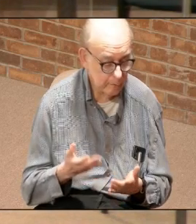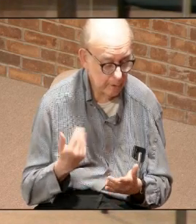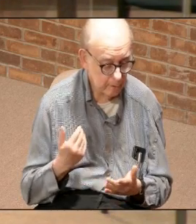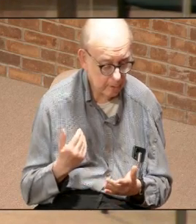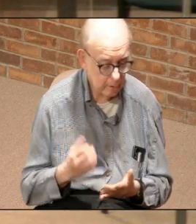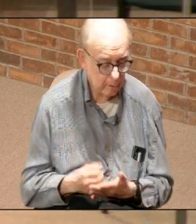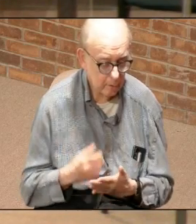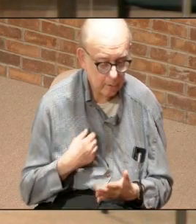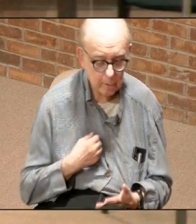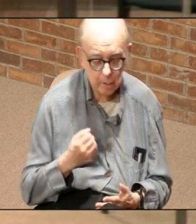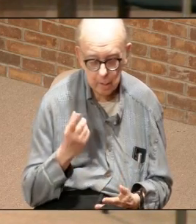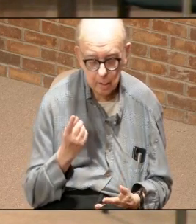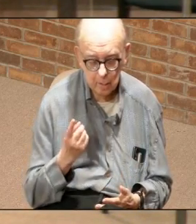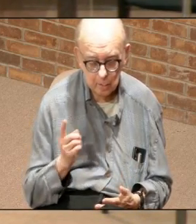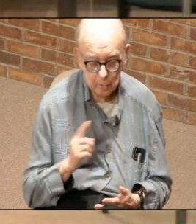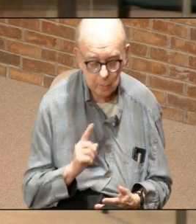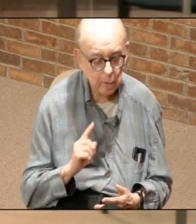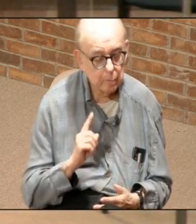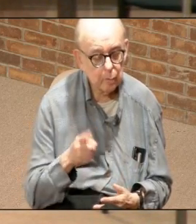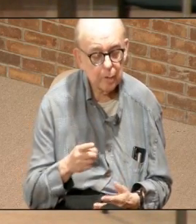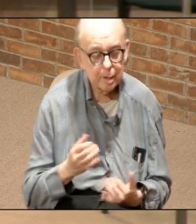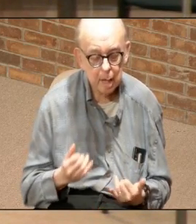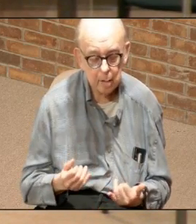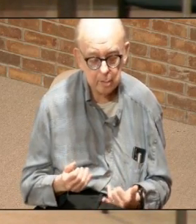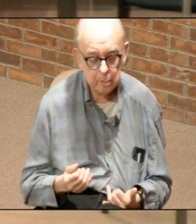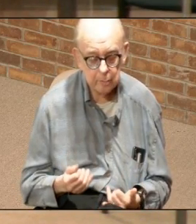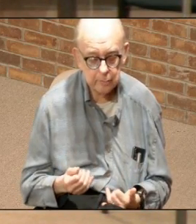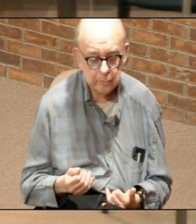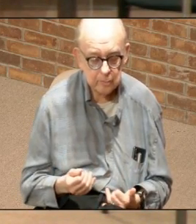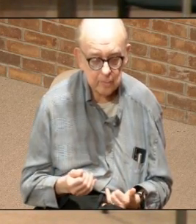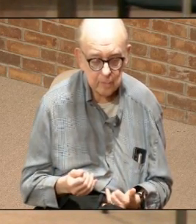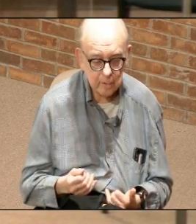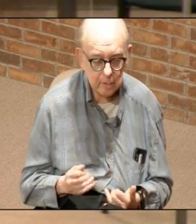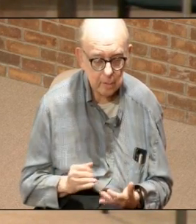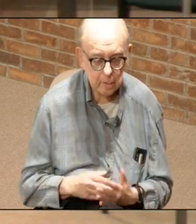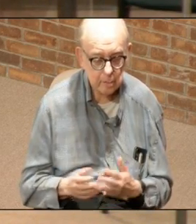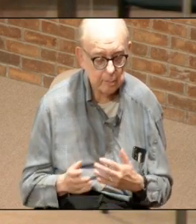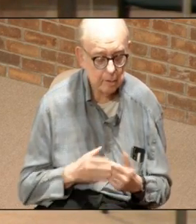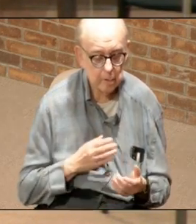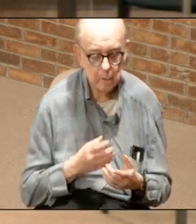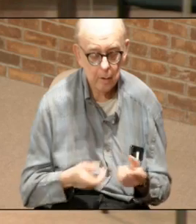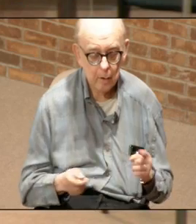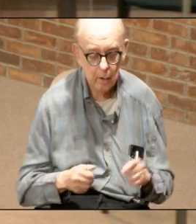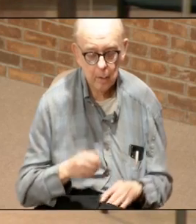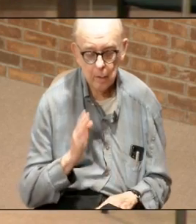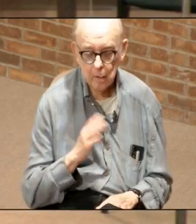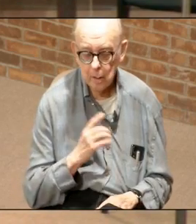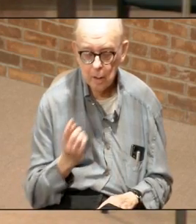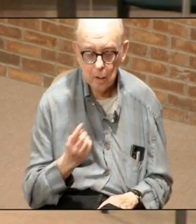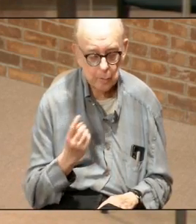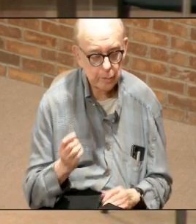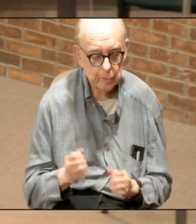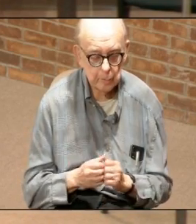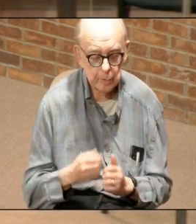helps me to understand where I'm going. That no matter what, God has always been